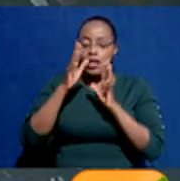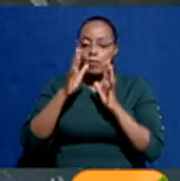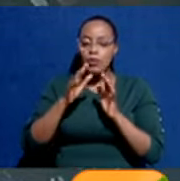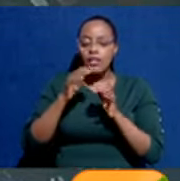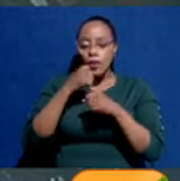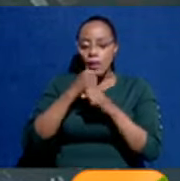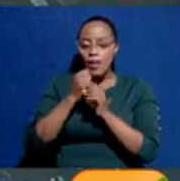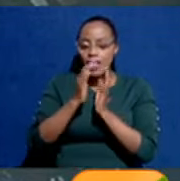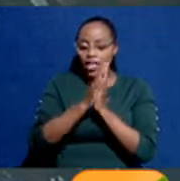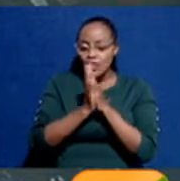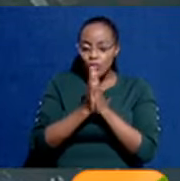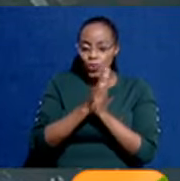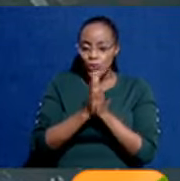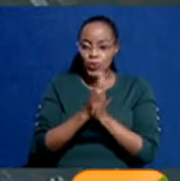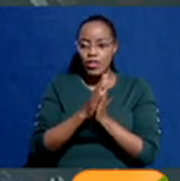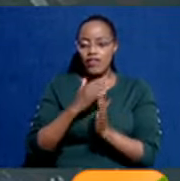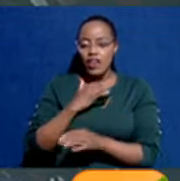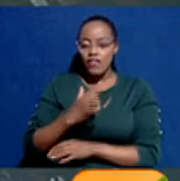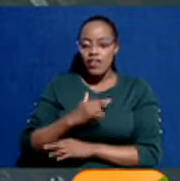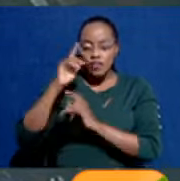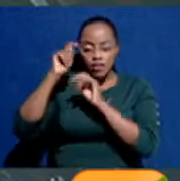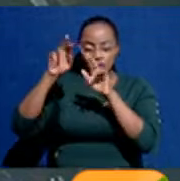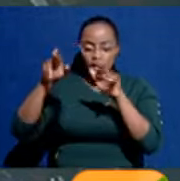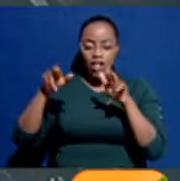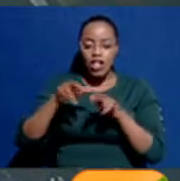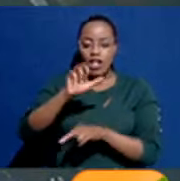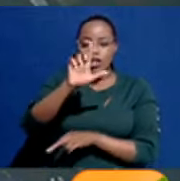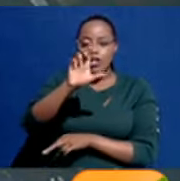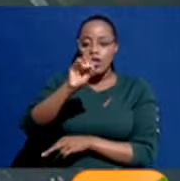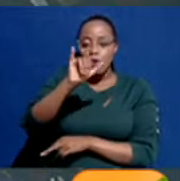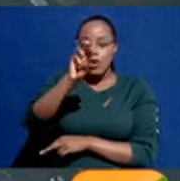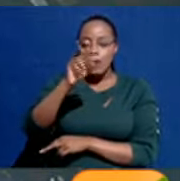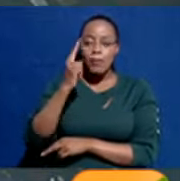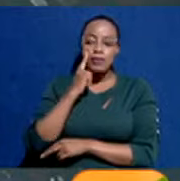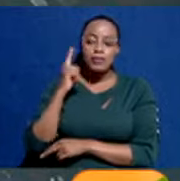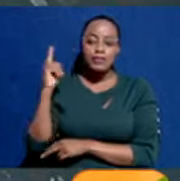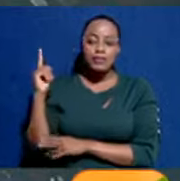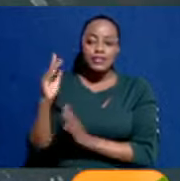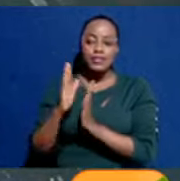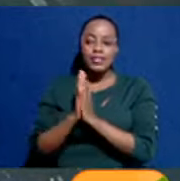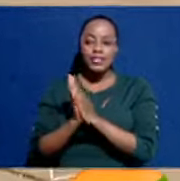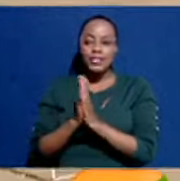story, visited a salon in Loima, Turkana, and brings us more.